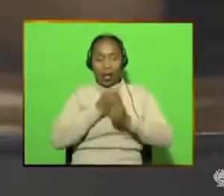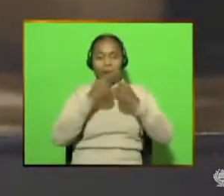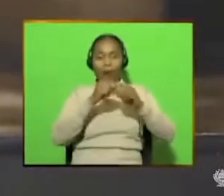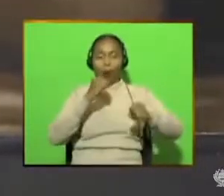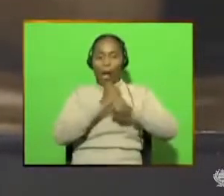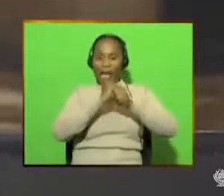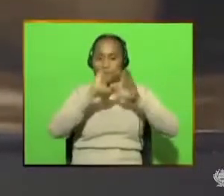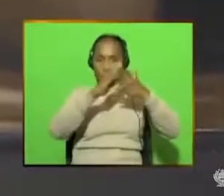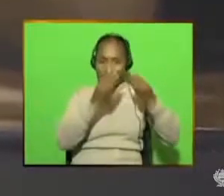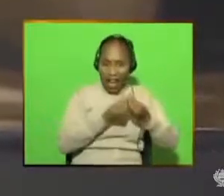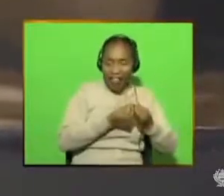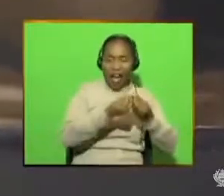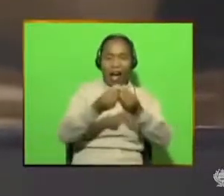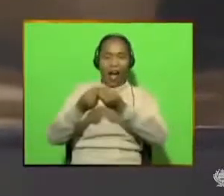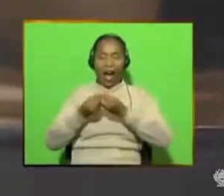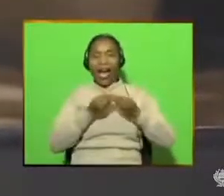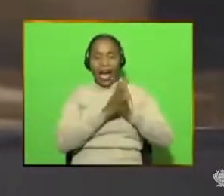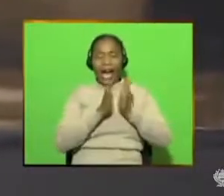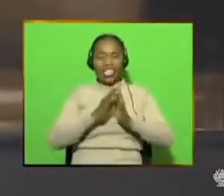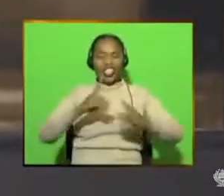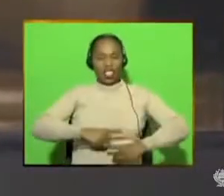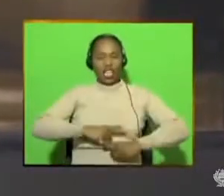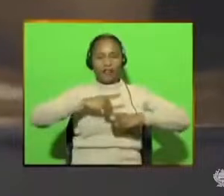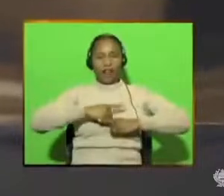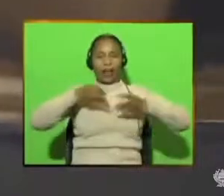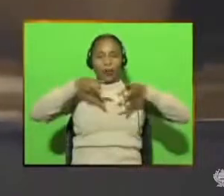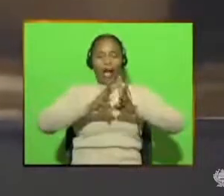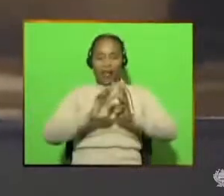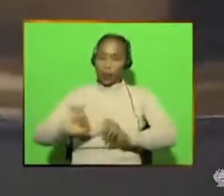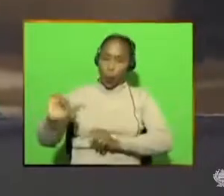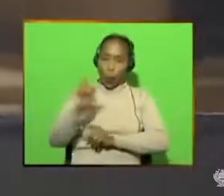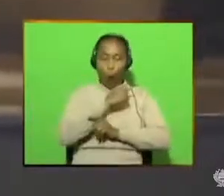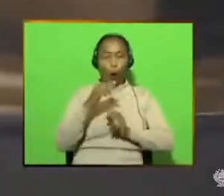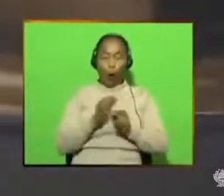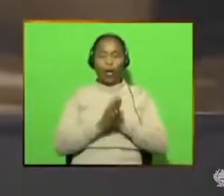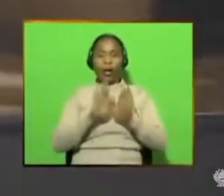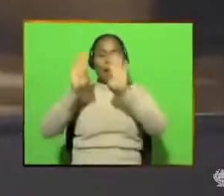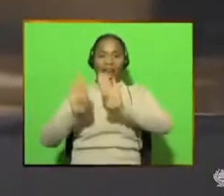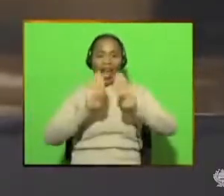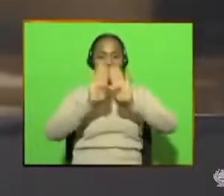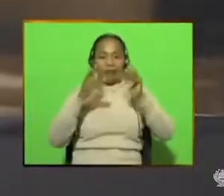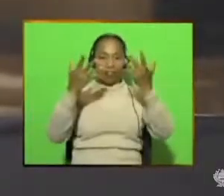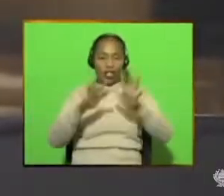dignified manner in which everybody conducted themselves today.